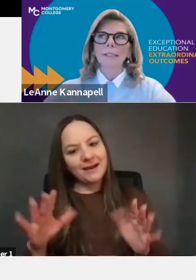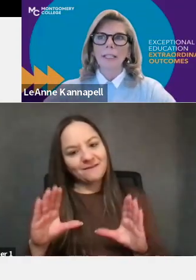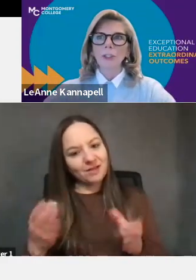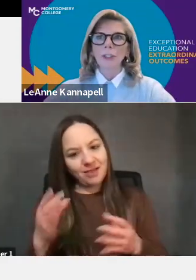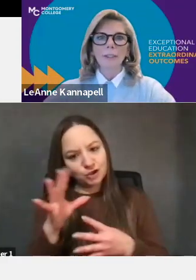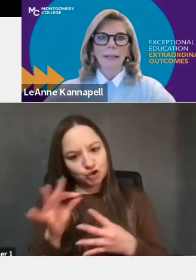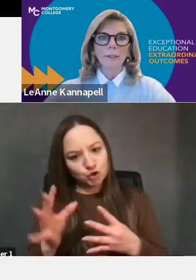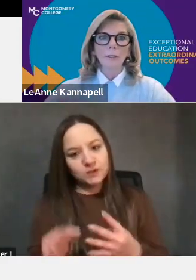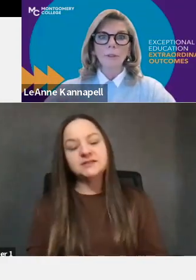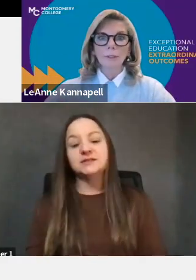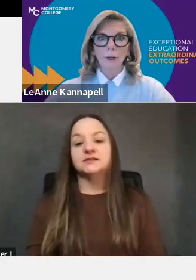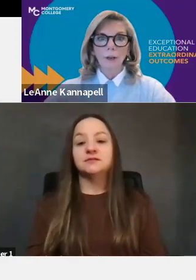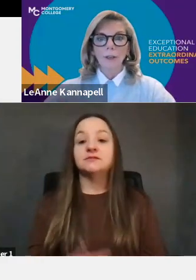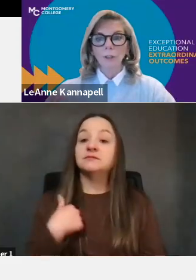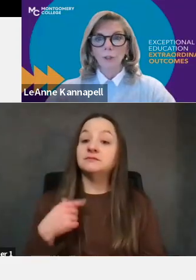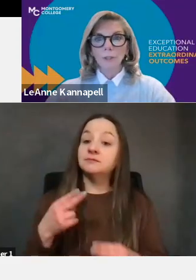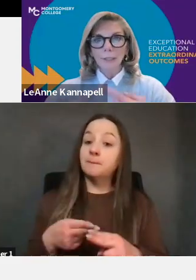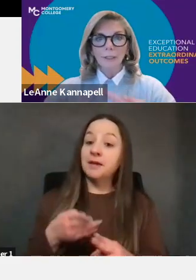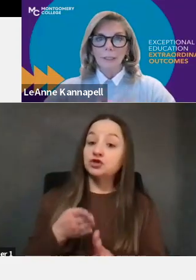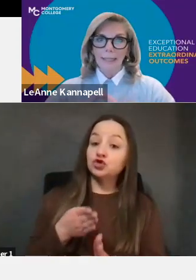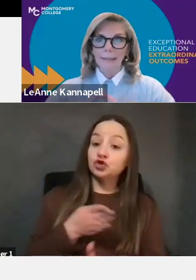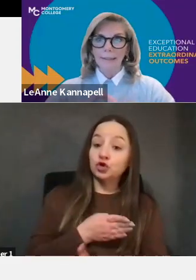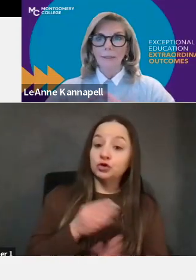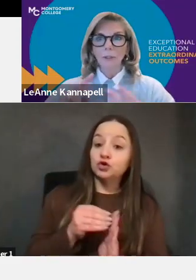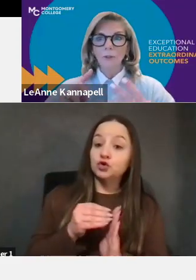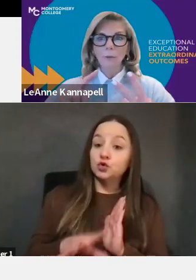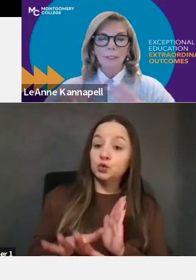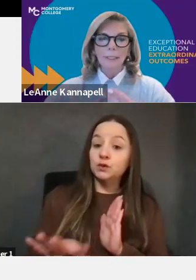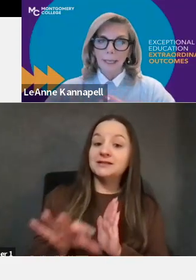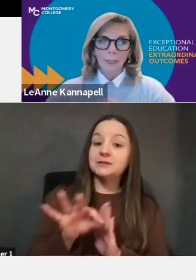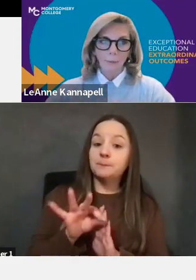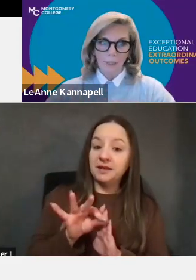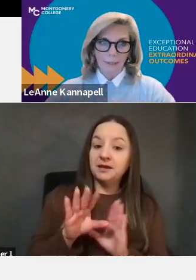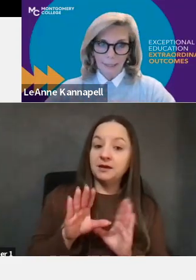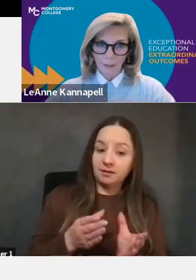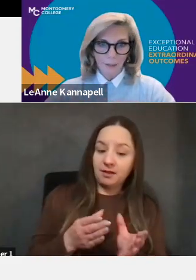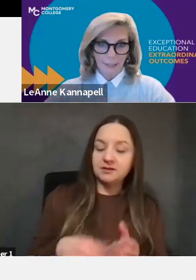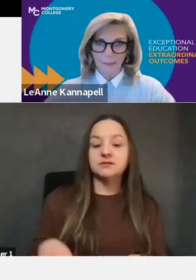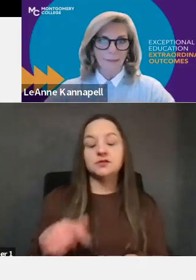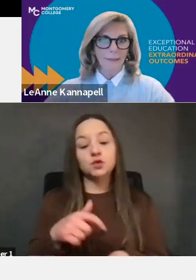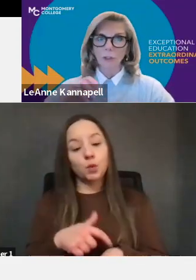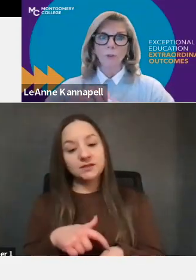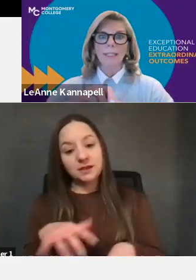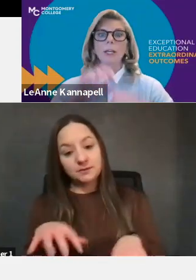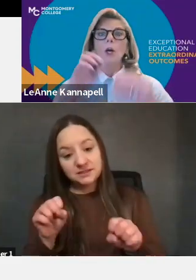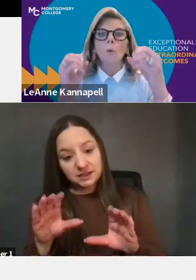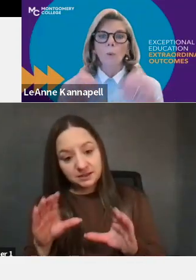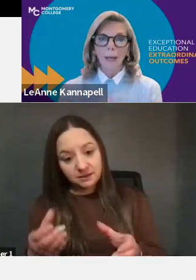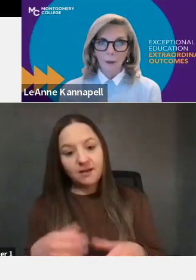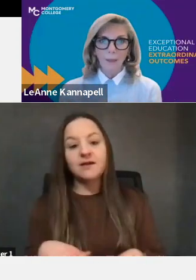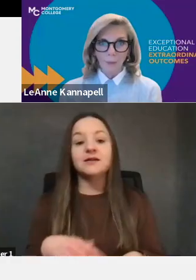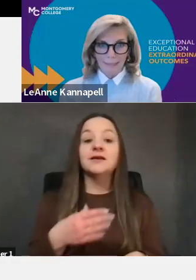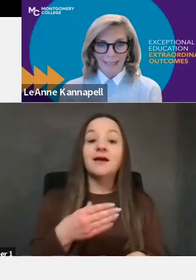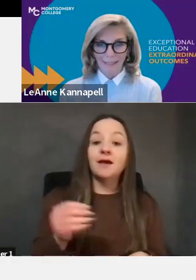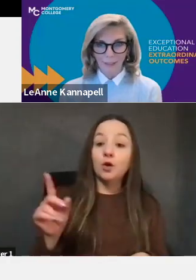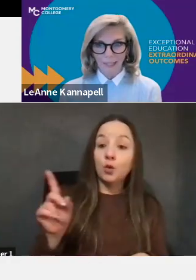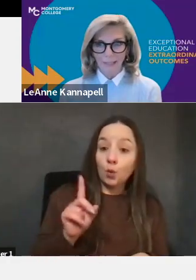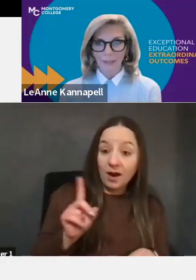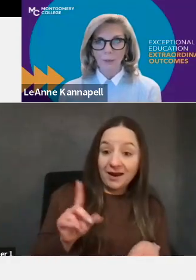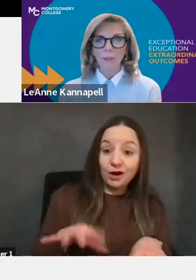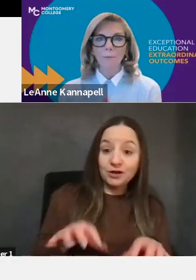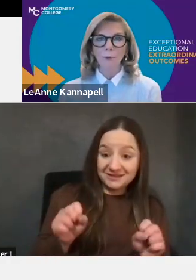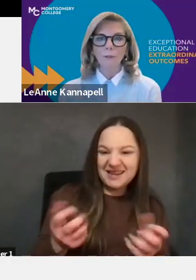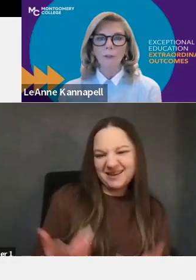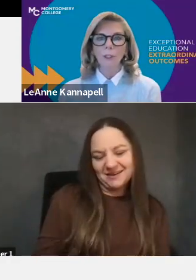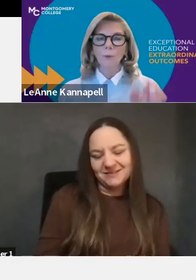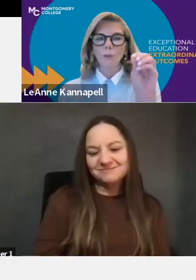the presentation that students are choosing their classes, choosing what time they want to take their classes, and choosing where they want to take their